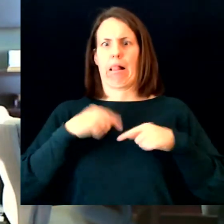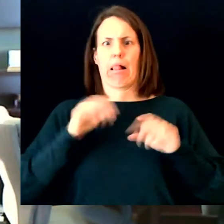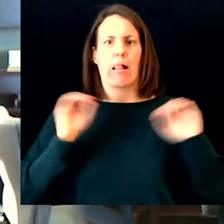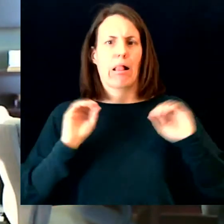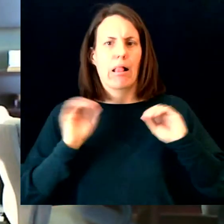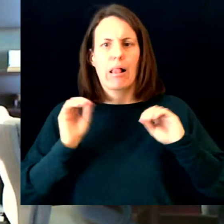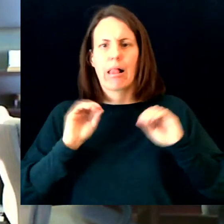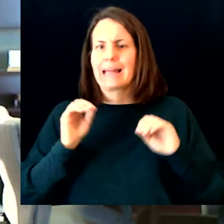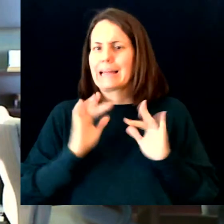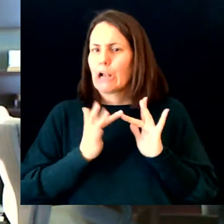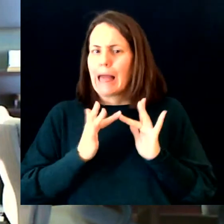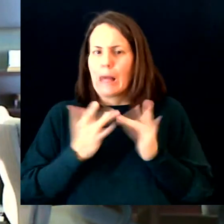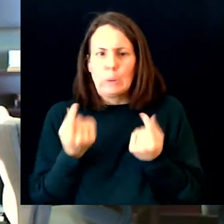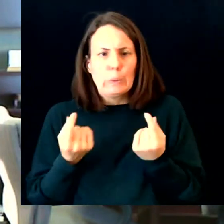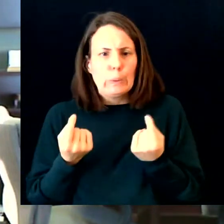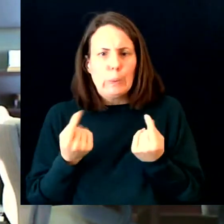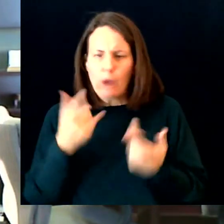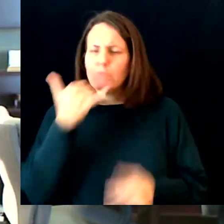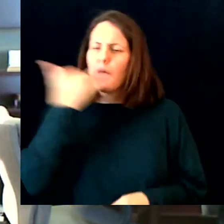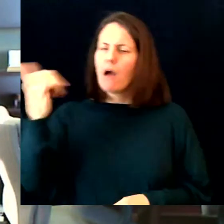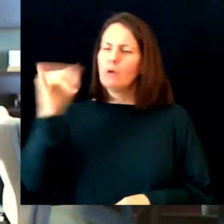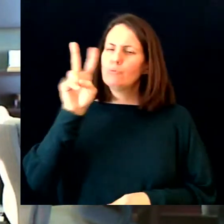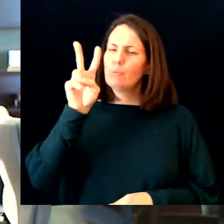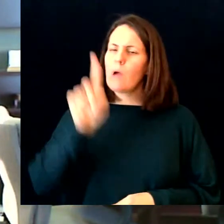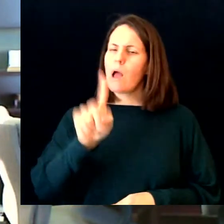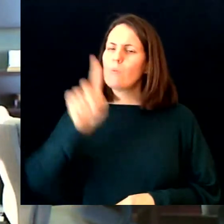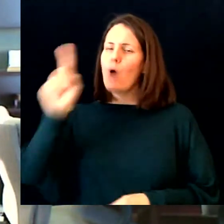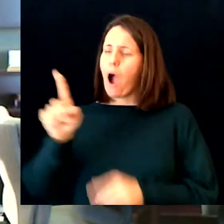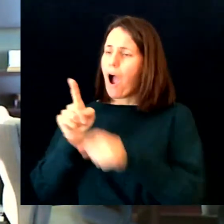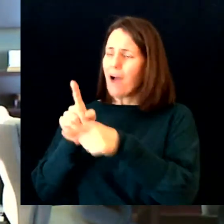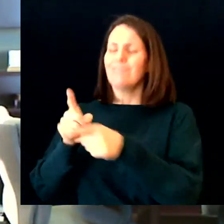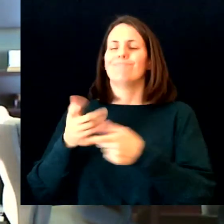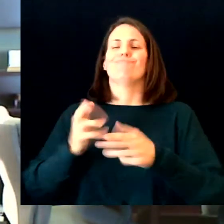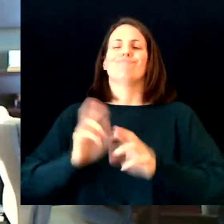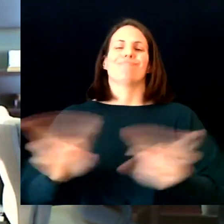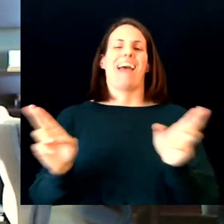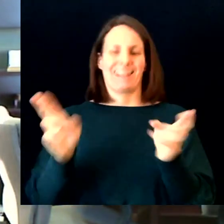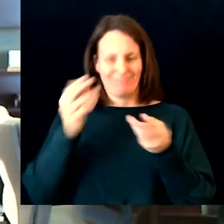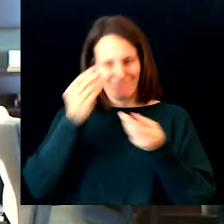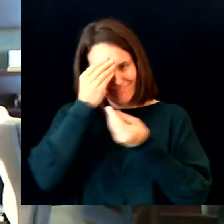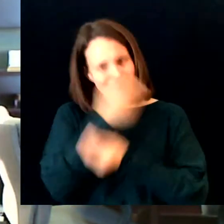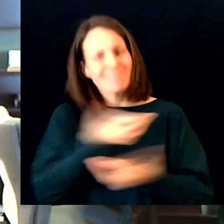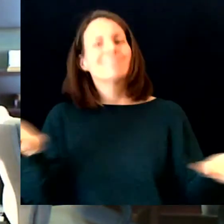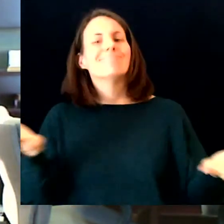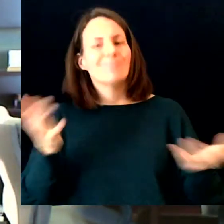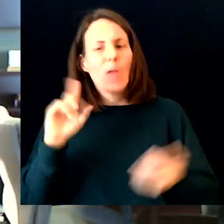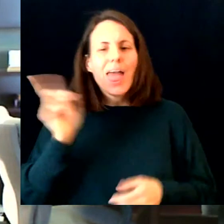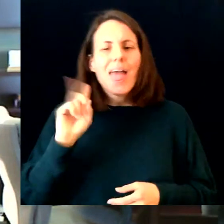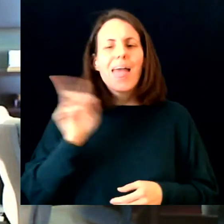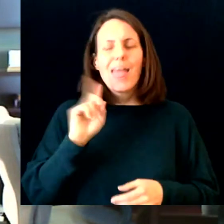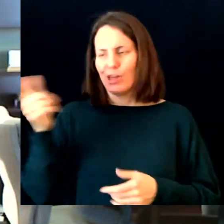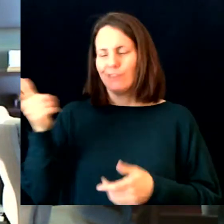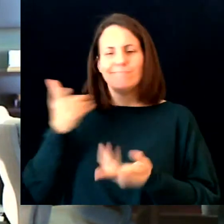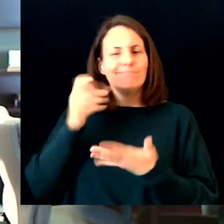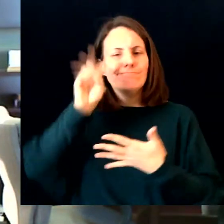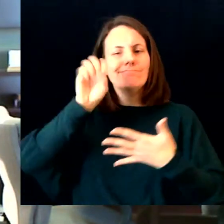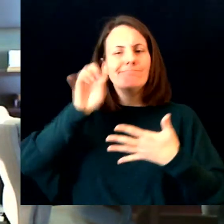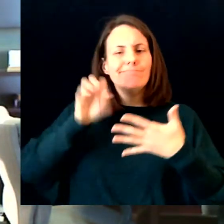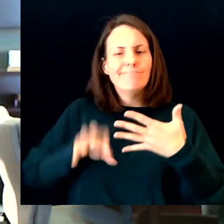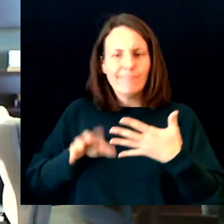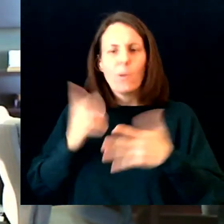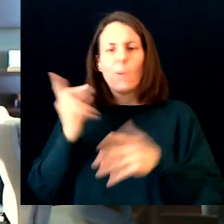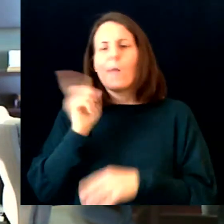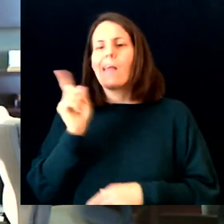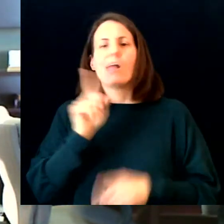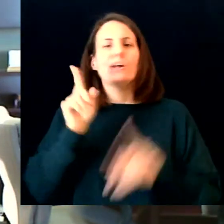tremendous partnership with the 211 network across our state. They can be very helpful in helping you identify a place to get a reliable